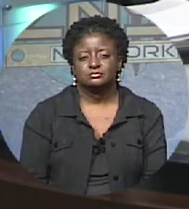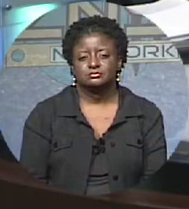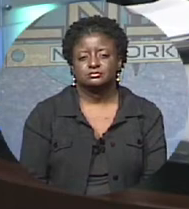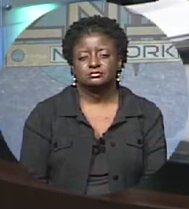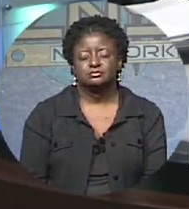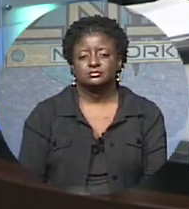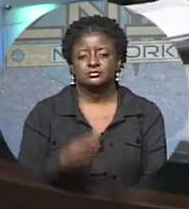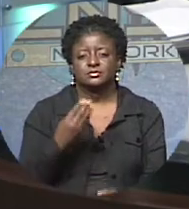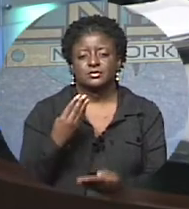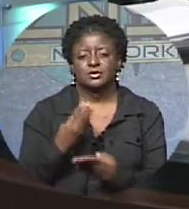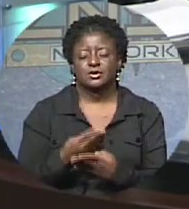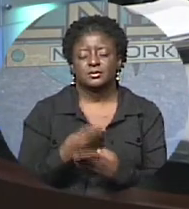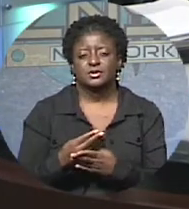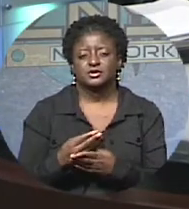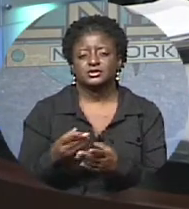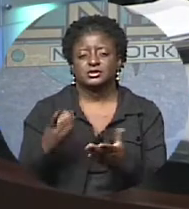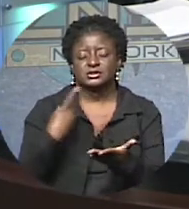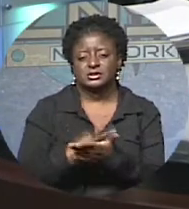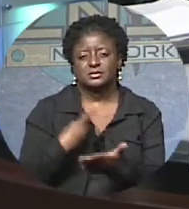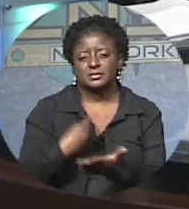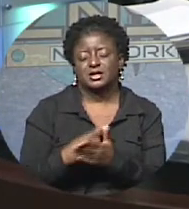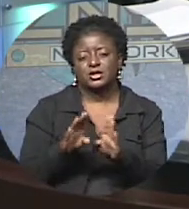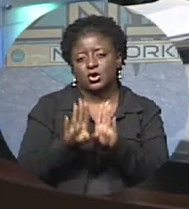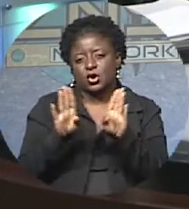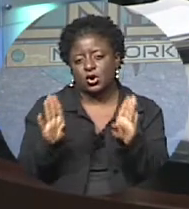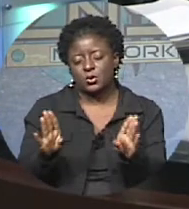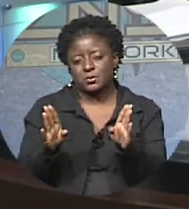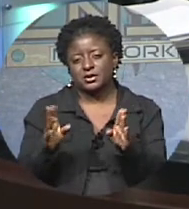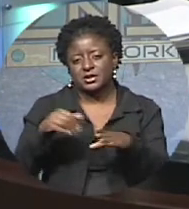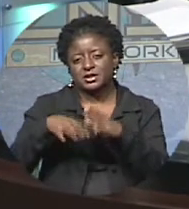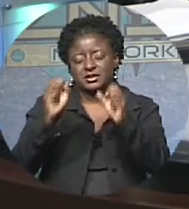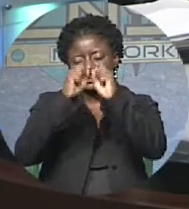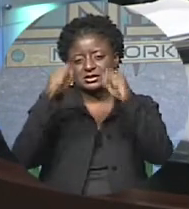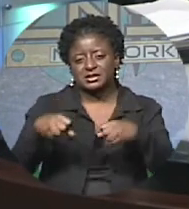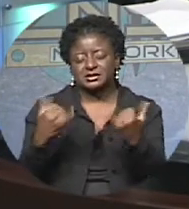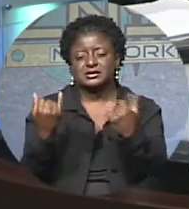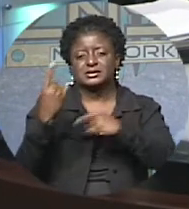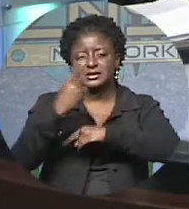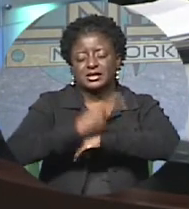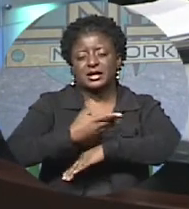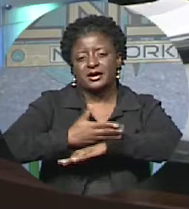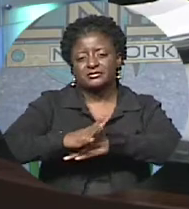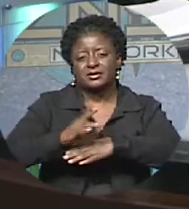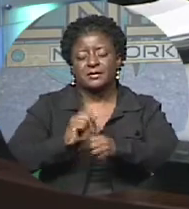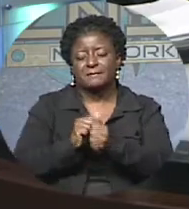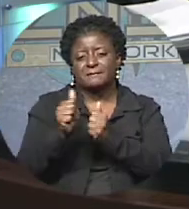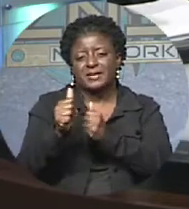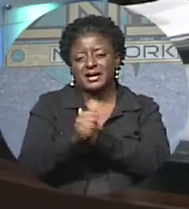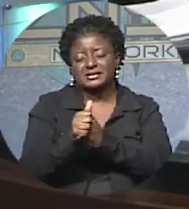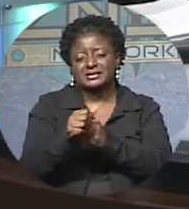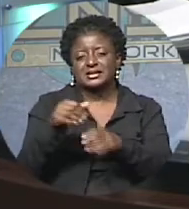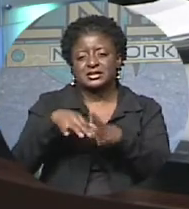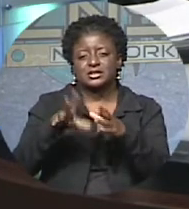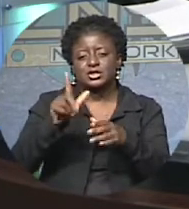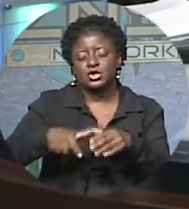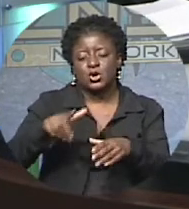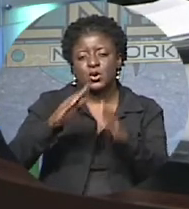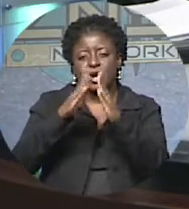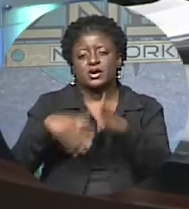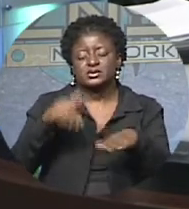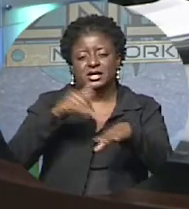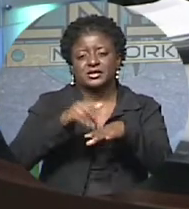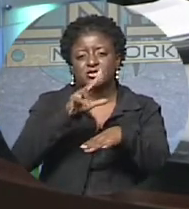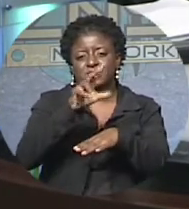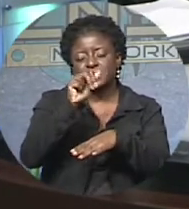The budget debate opened in the Senate today after it passed in the lower house at about 3 a.m. Good evening, everyone. I'm Keishla Adderley. And